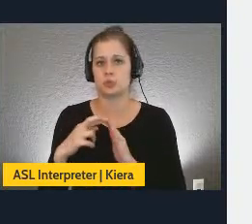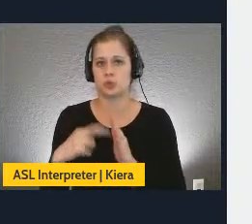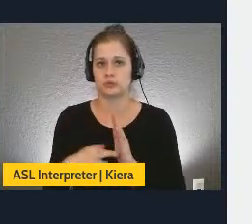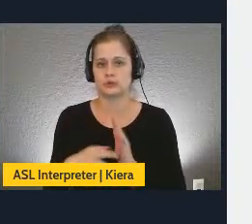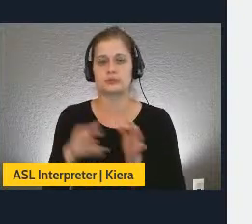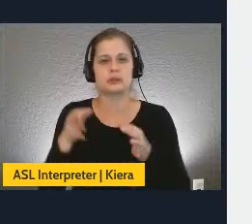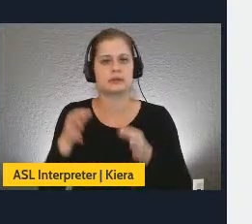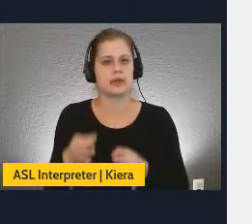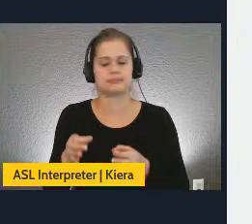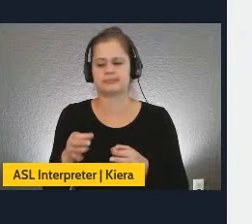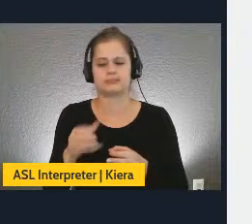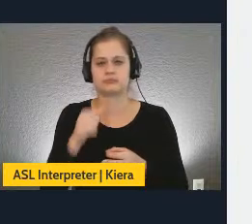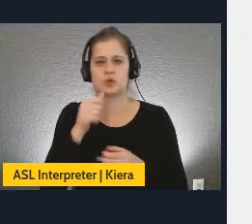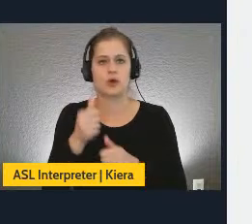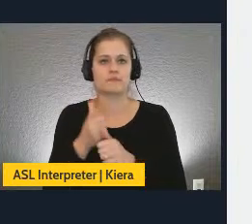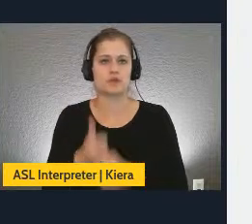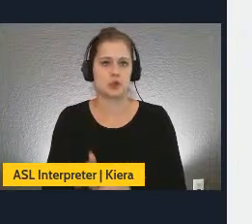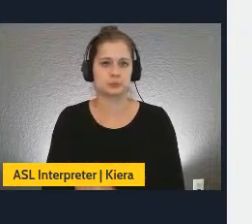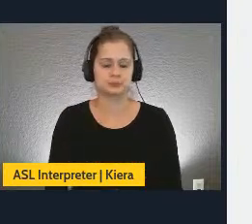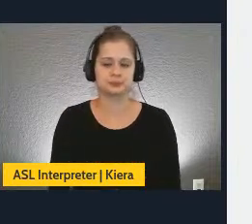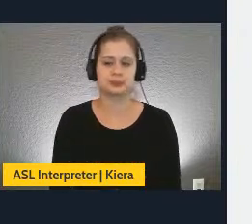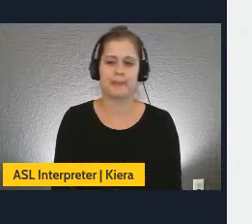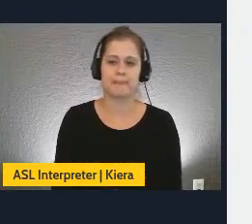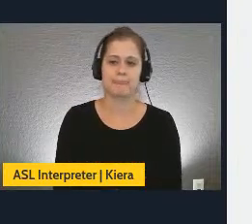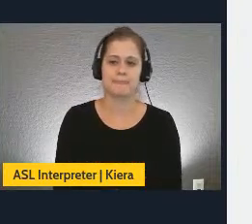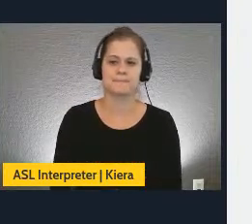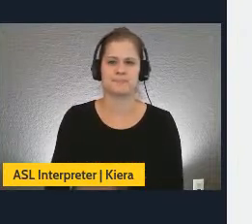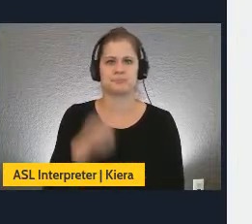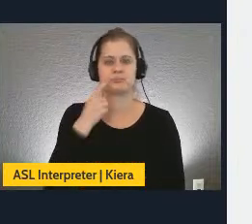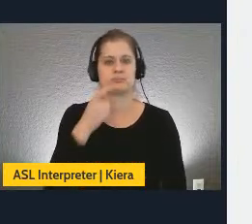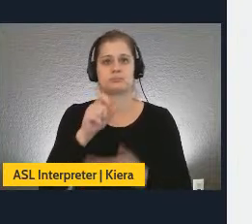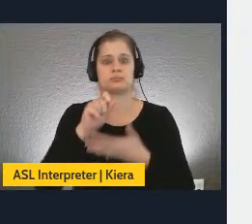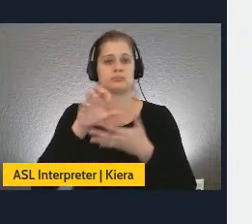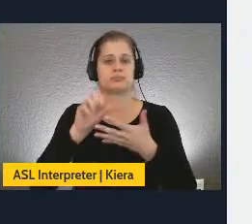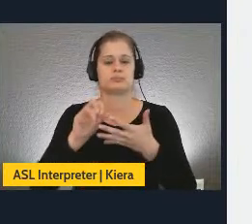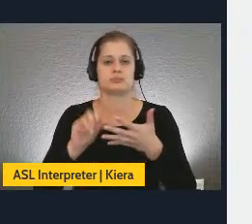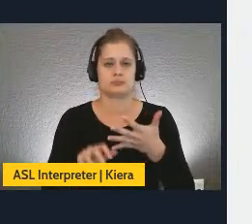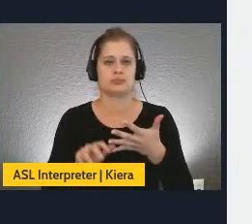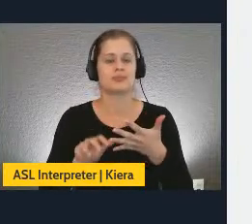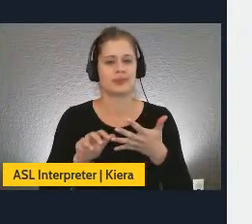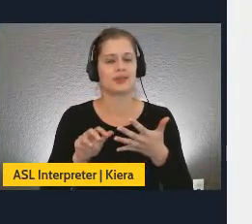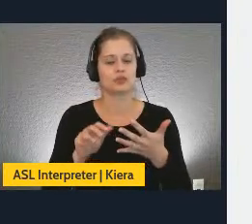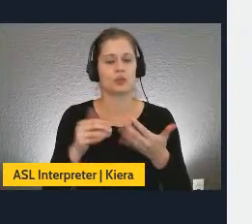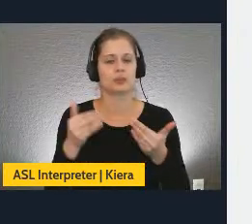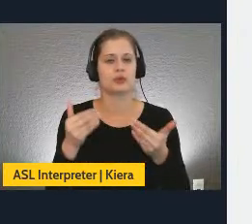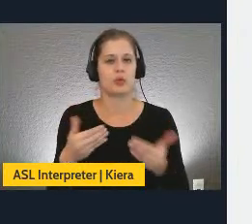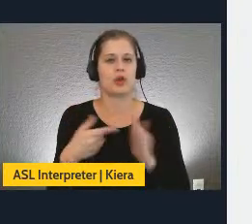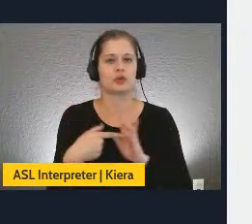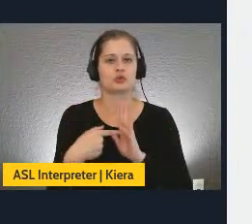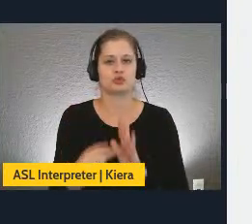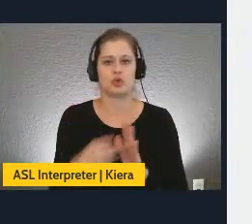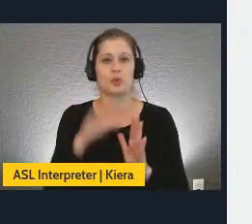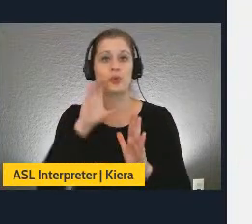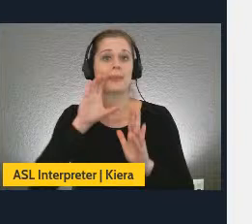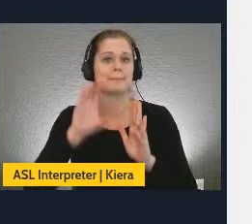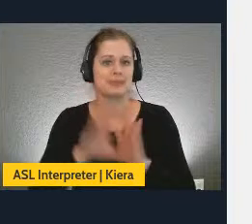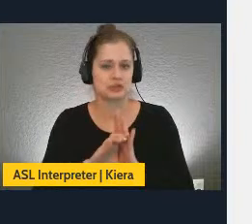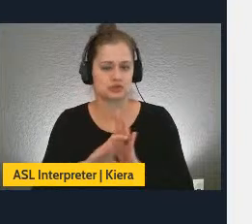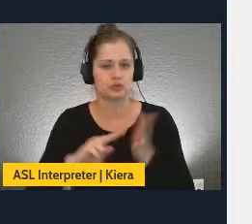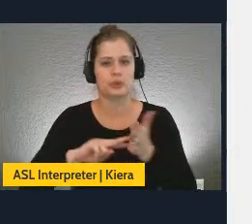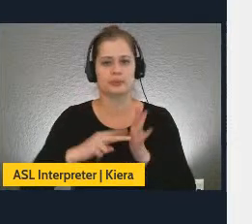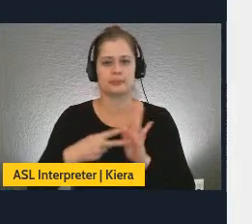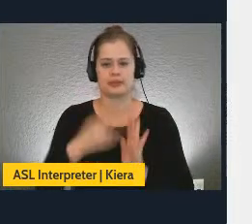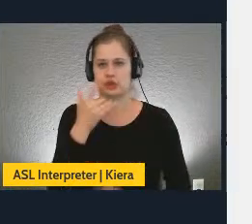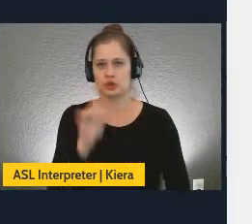follow. I've thrown a lot of words at you, so let's show you with pictures what I mean.